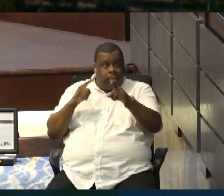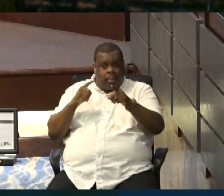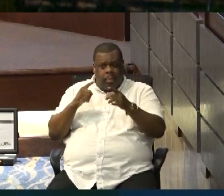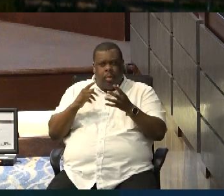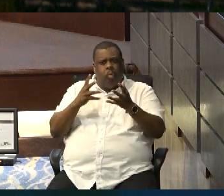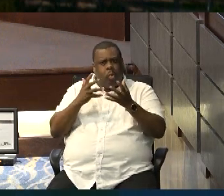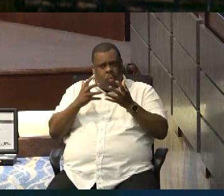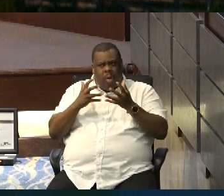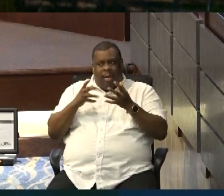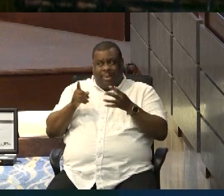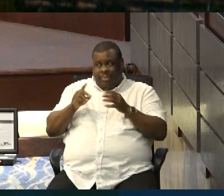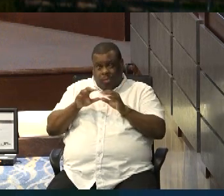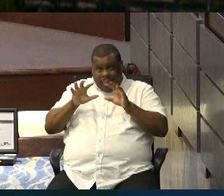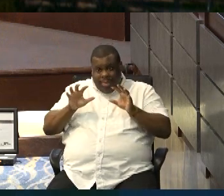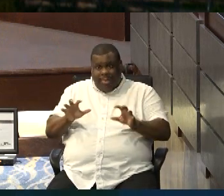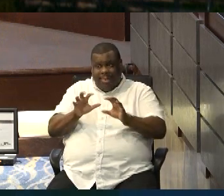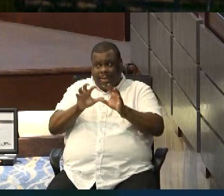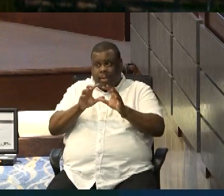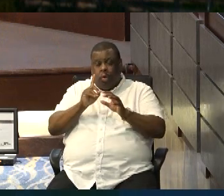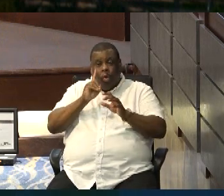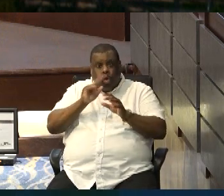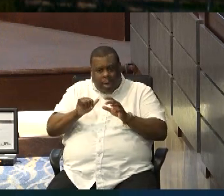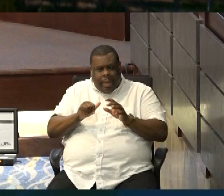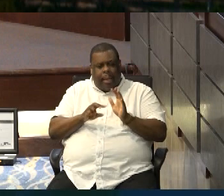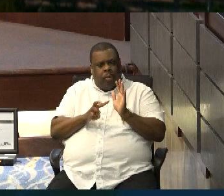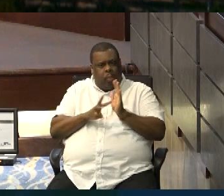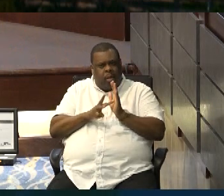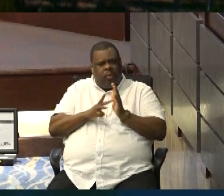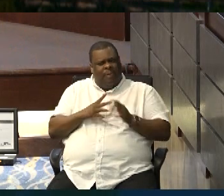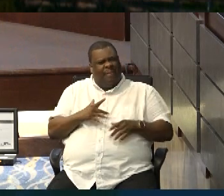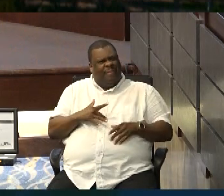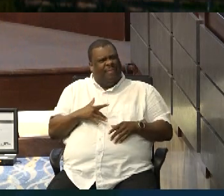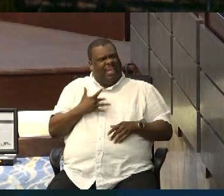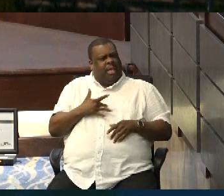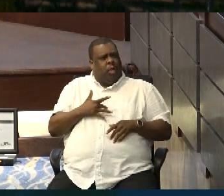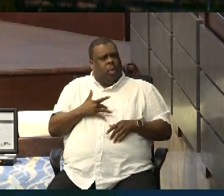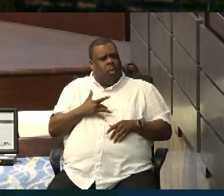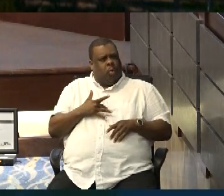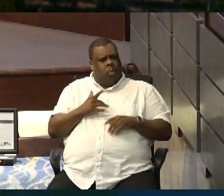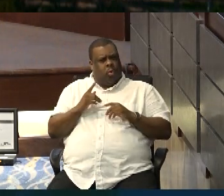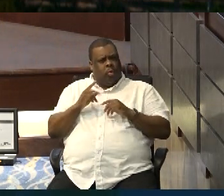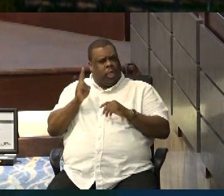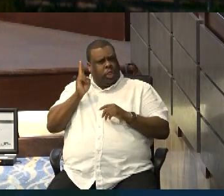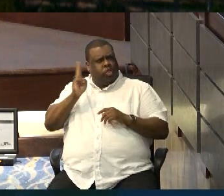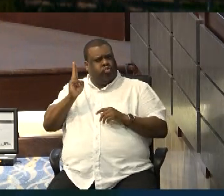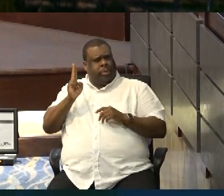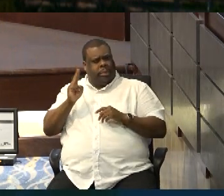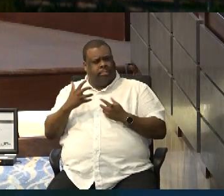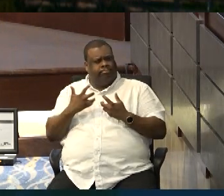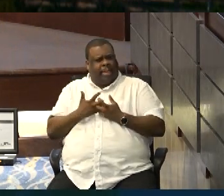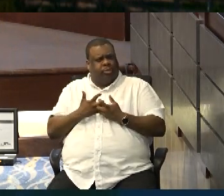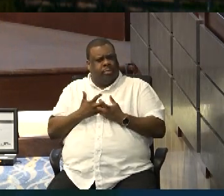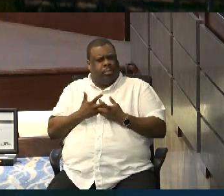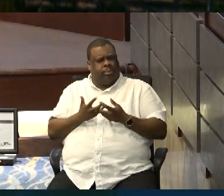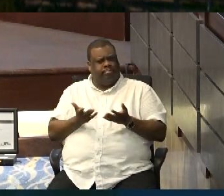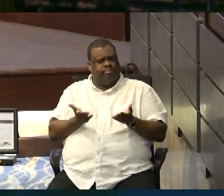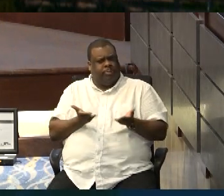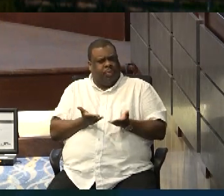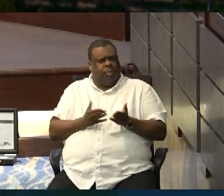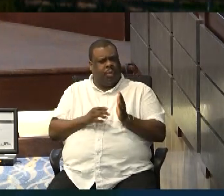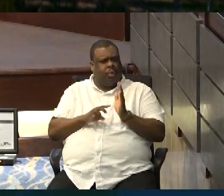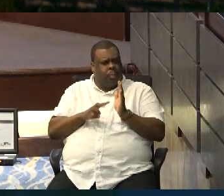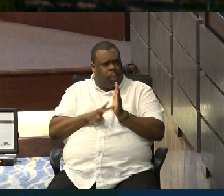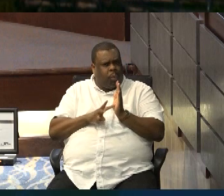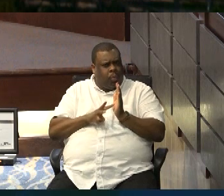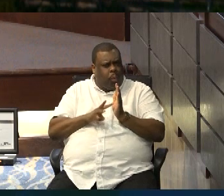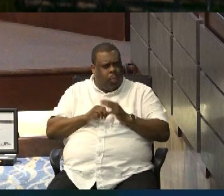feel like Waco. You don't want it to be somewhere else. And so we were thinking the scale of this project and the interest that we're going to